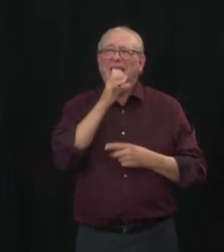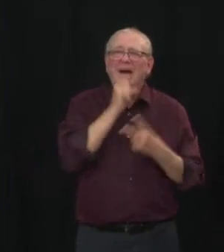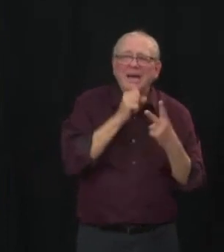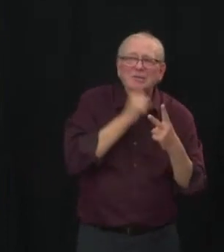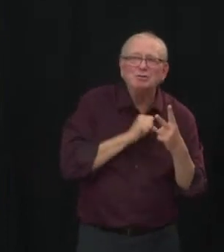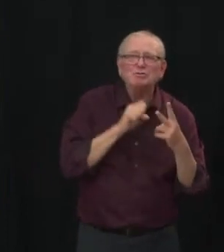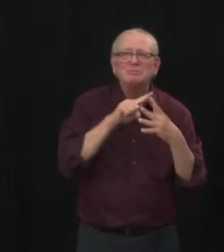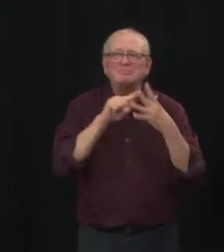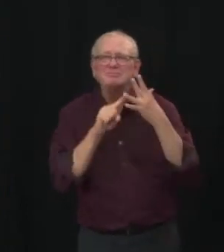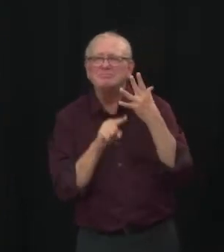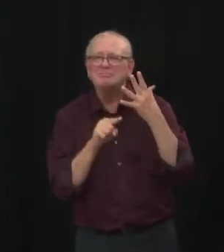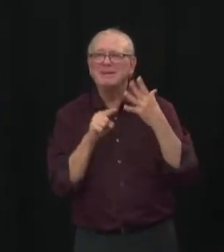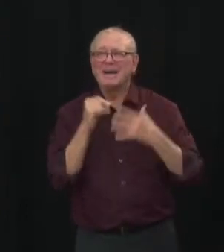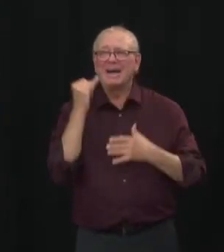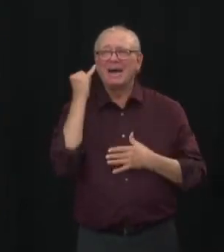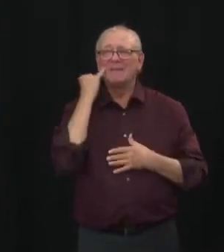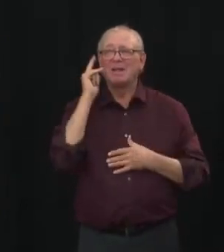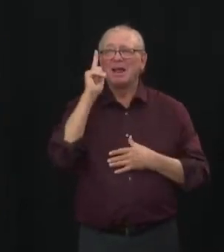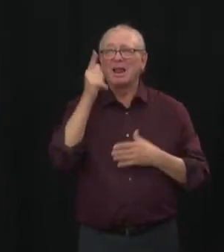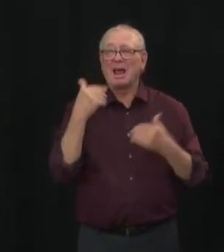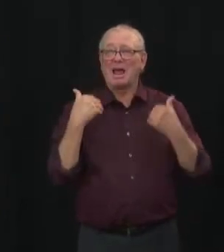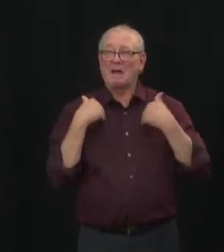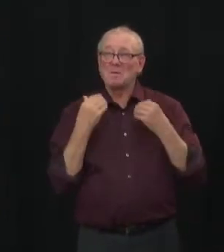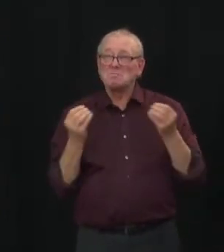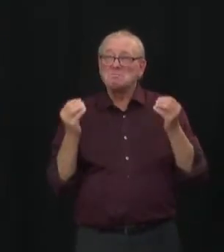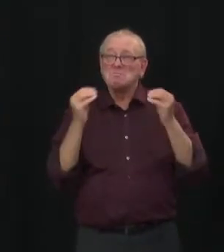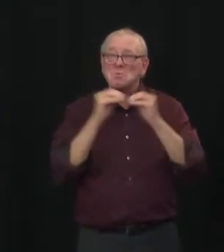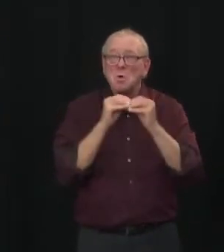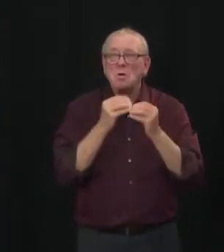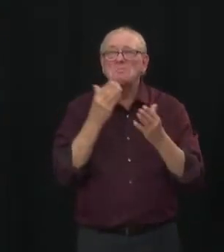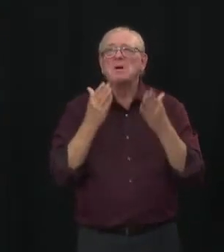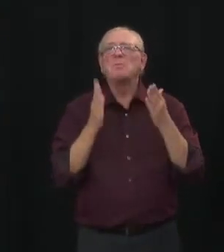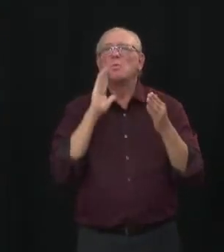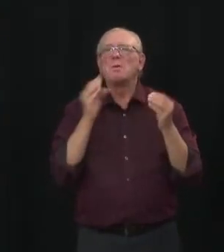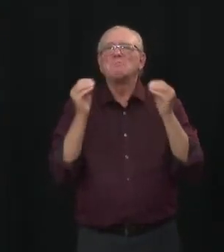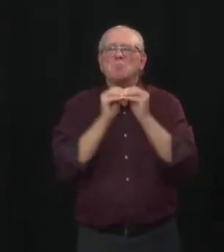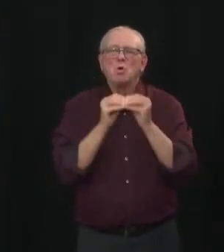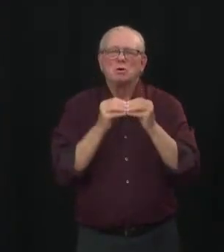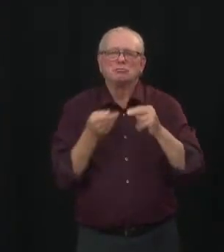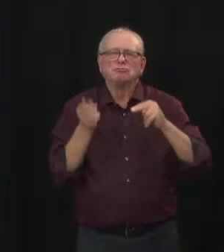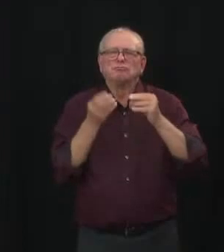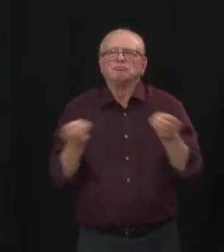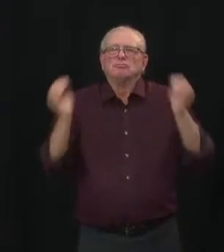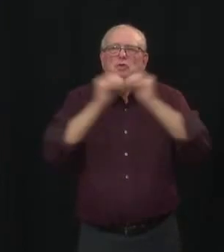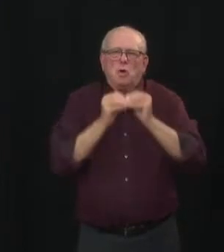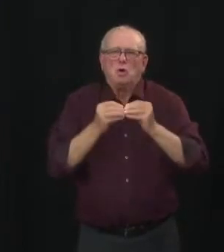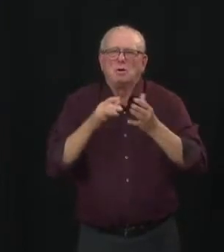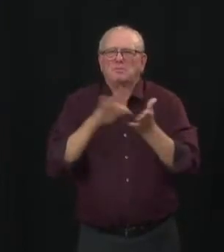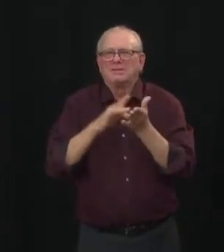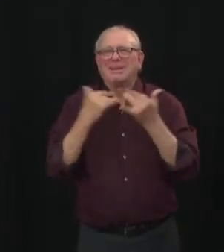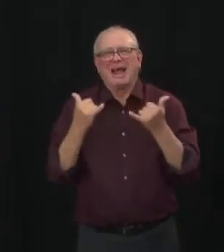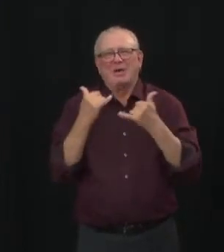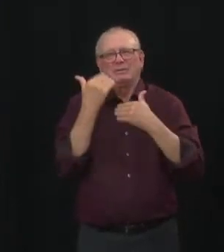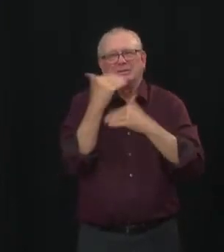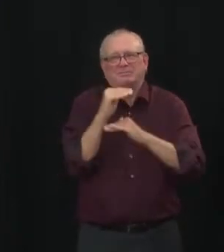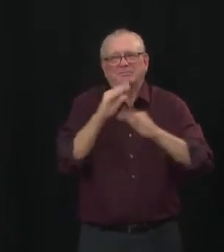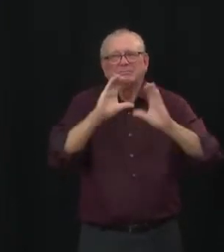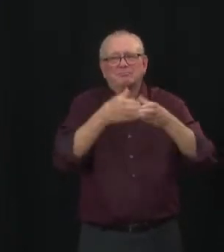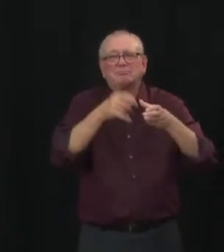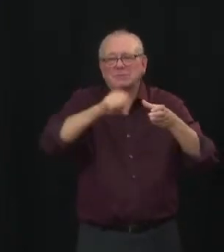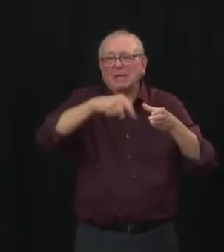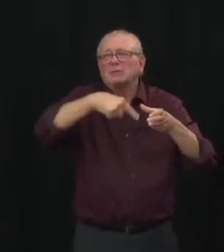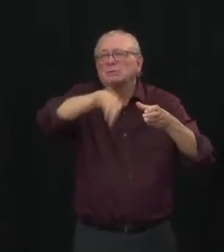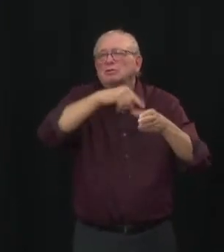appropriate. This is a good example of the monitoring of COVID-19 research that we continue to do and the adjustments that are made as